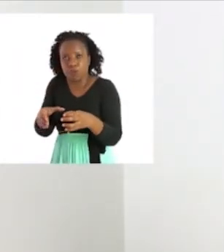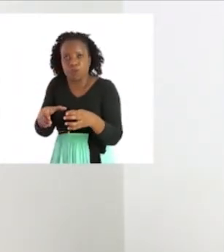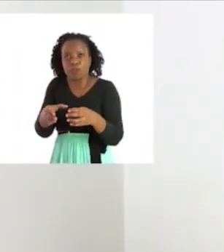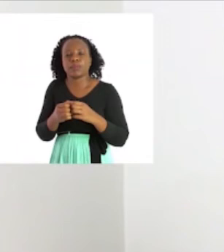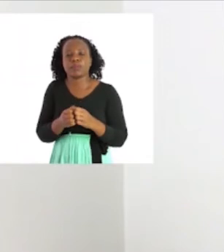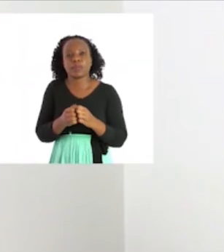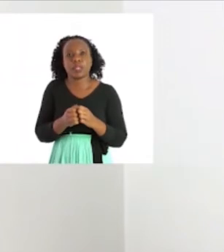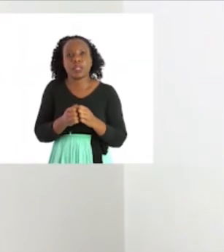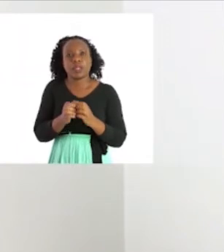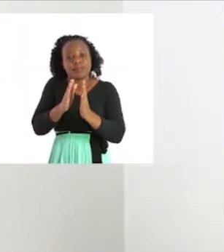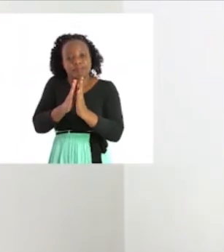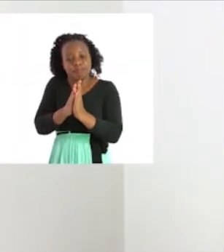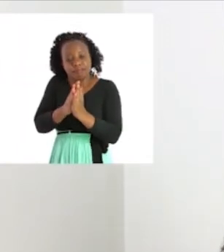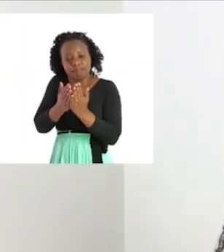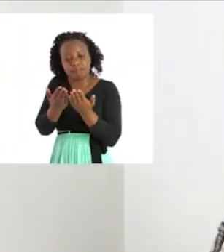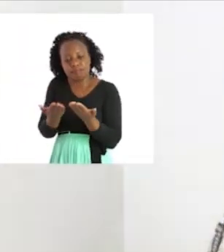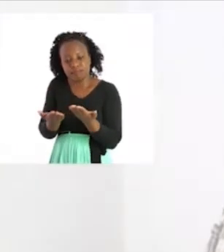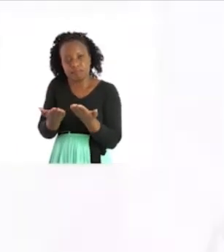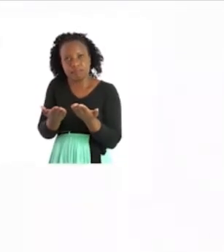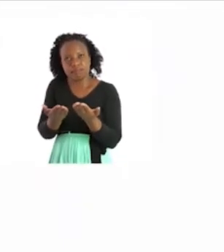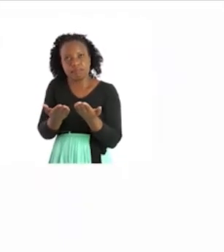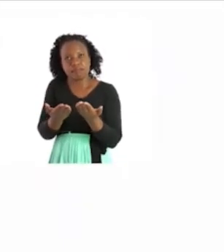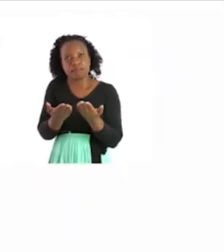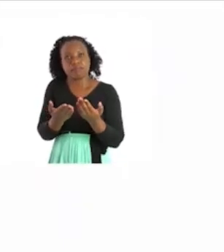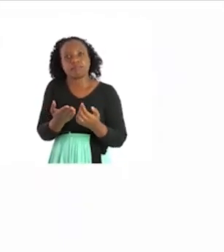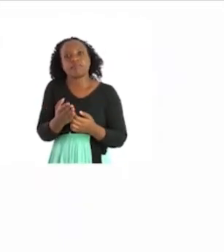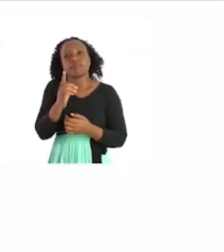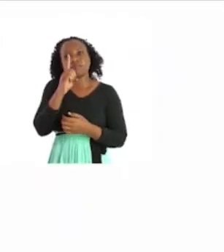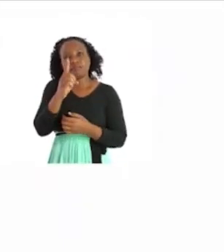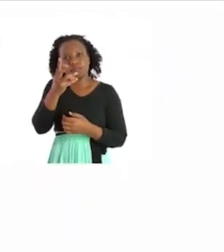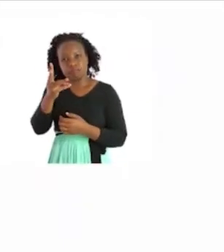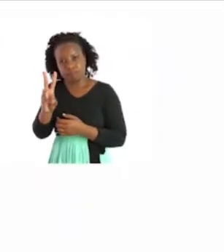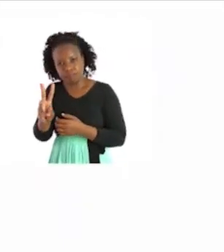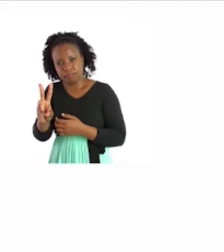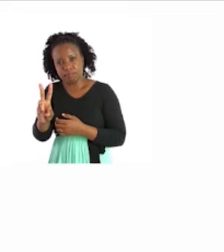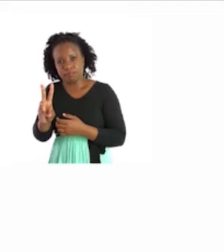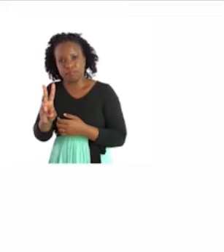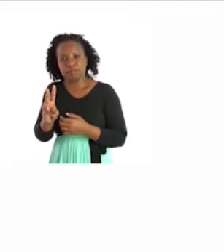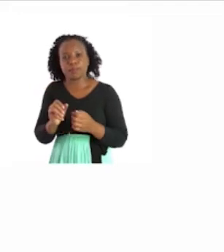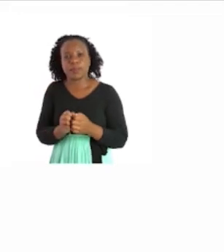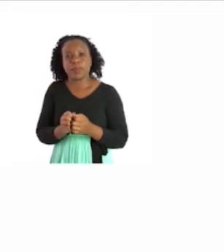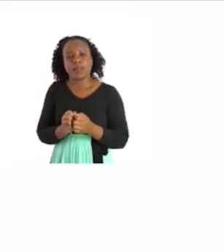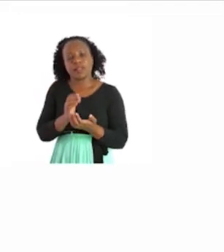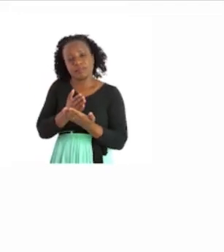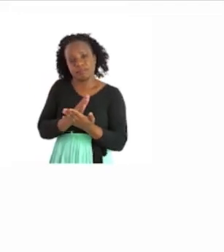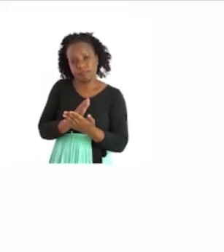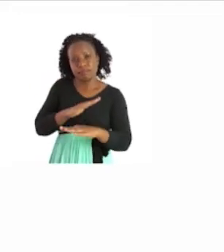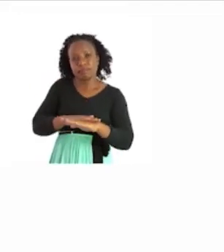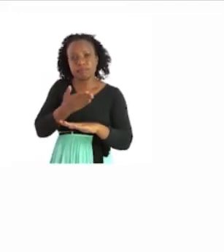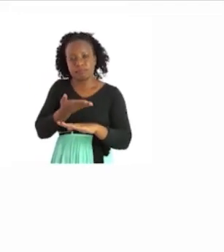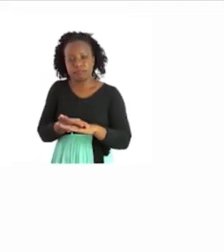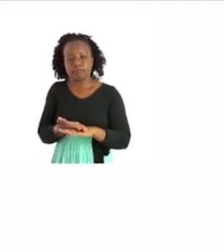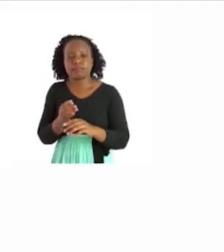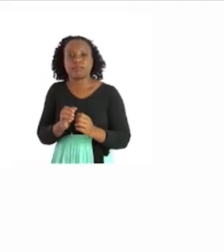us look on our page 16 on the few examples of collective